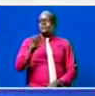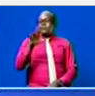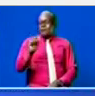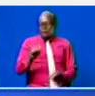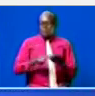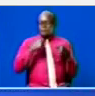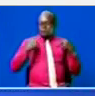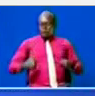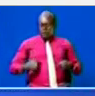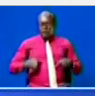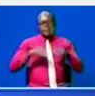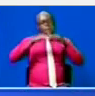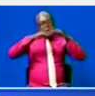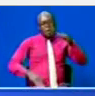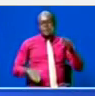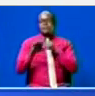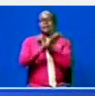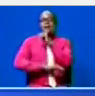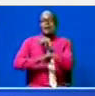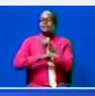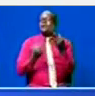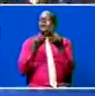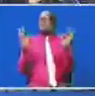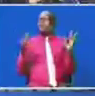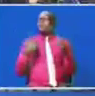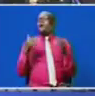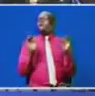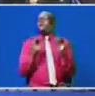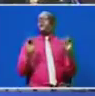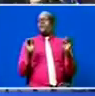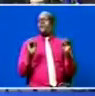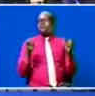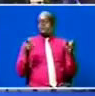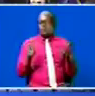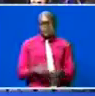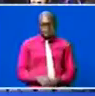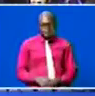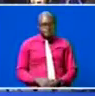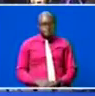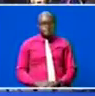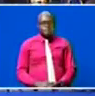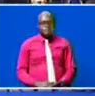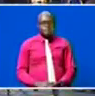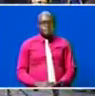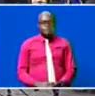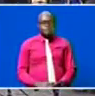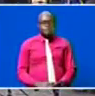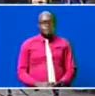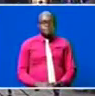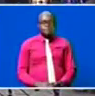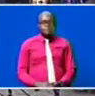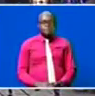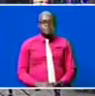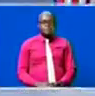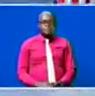were also ranked as the countries with the least freedoms for journalists. Mark Namaswa, KTN